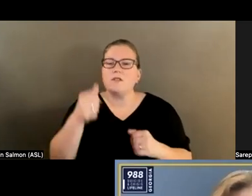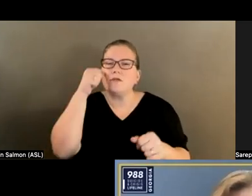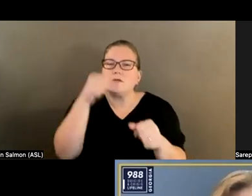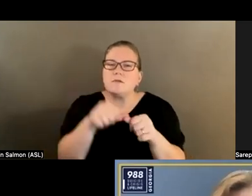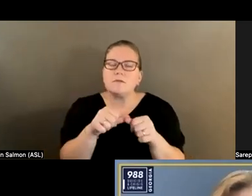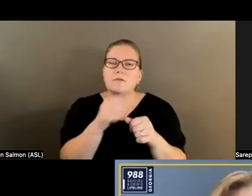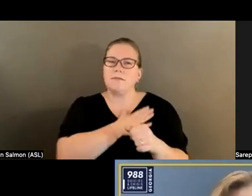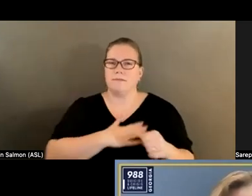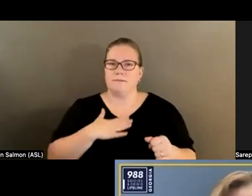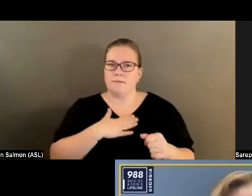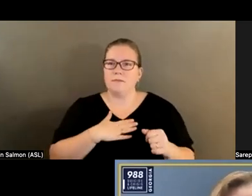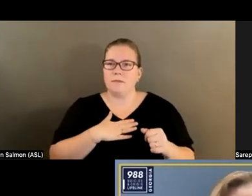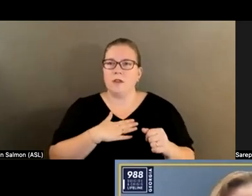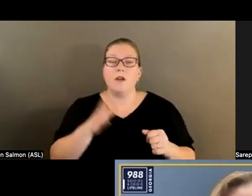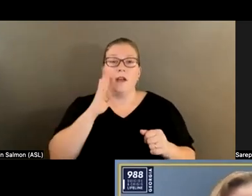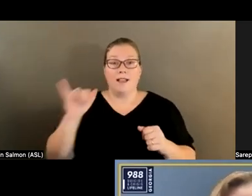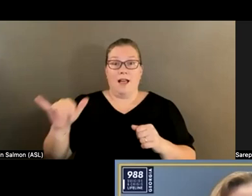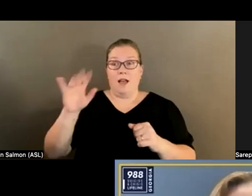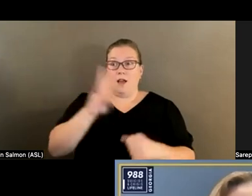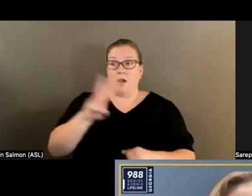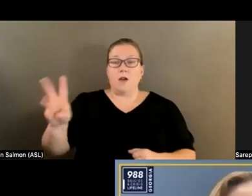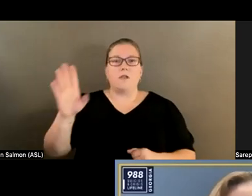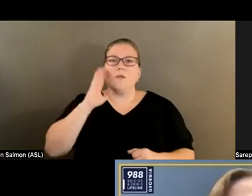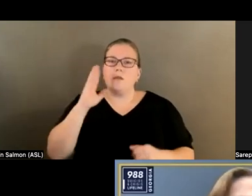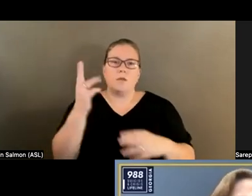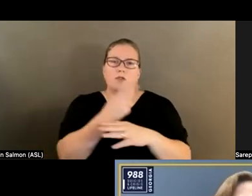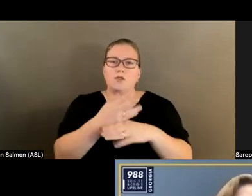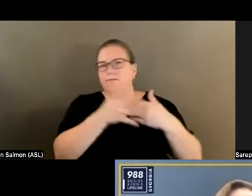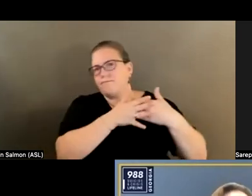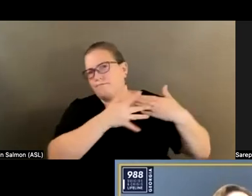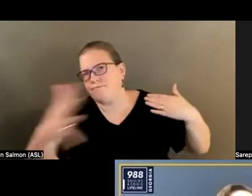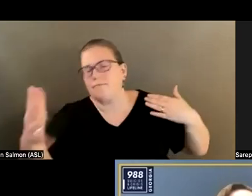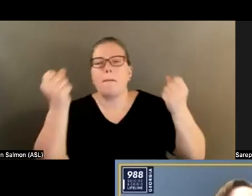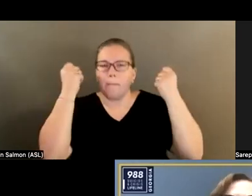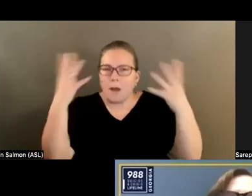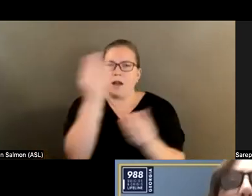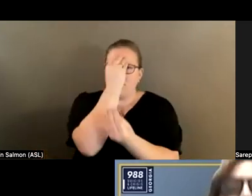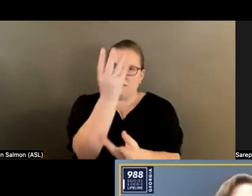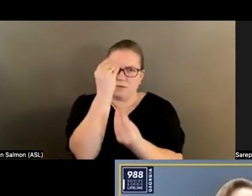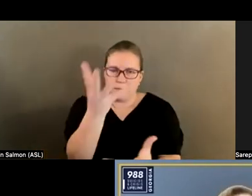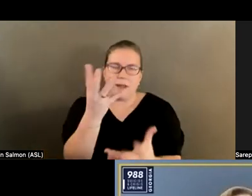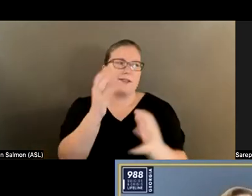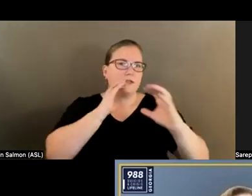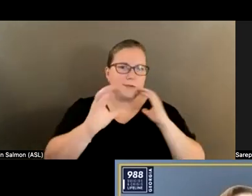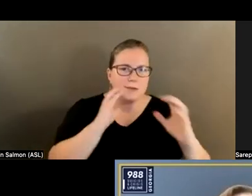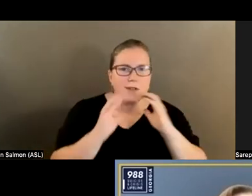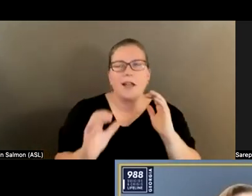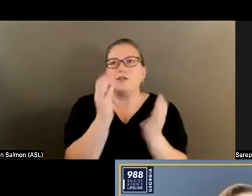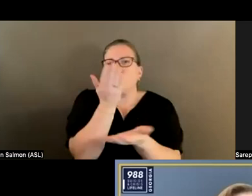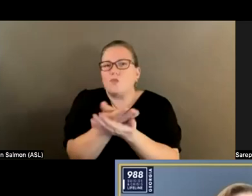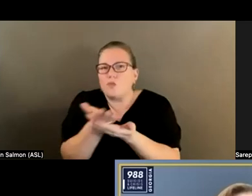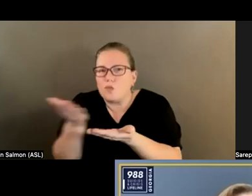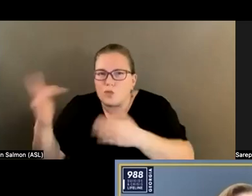that we are going to use that website for a tremendous amount of communication, resources,